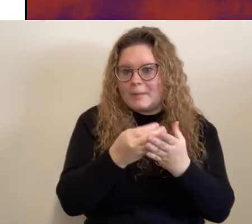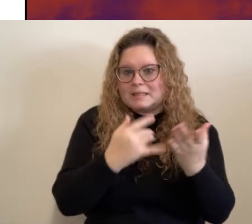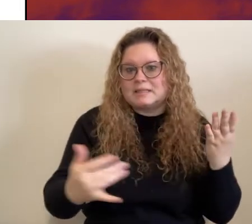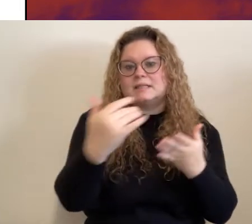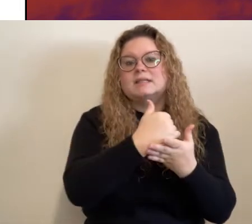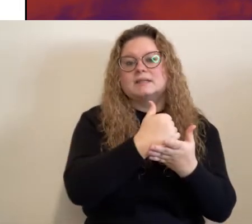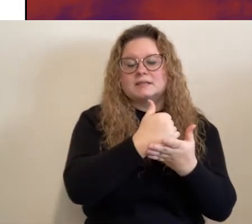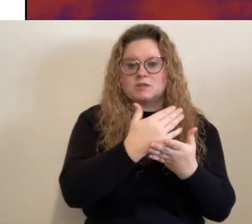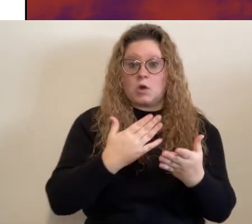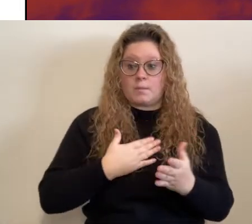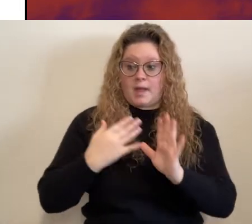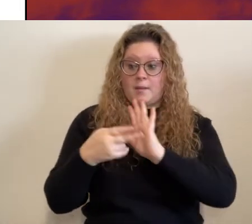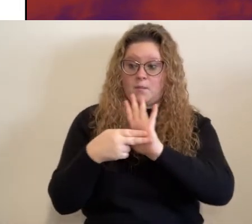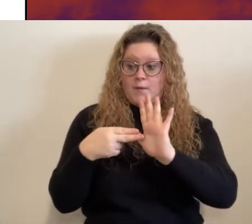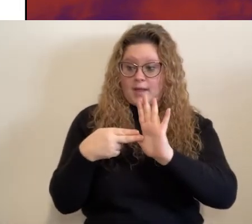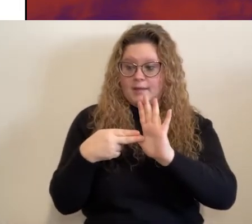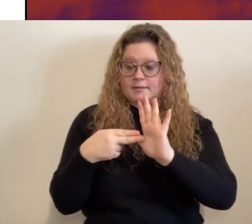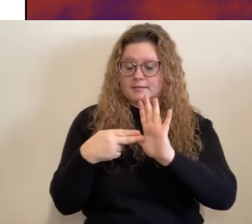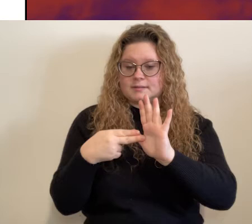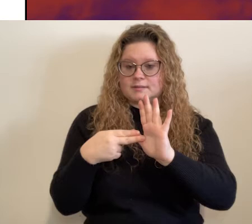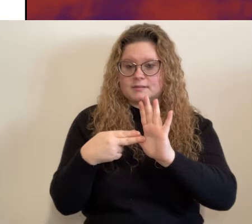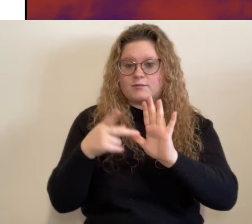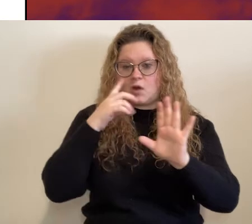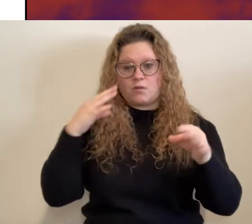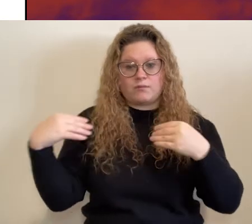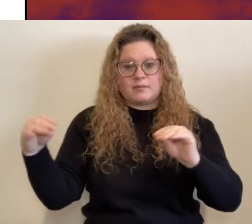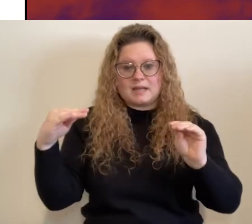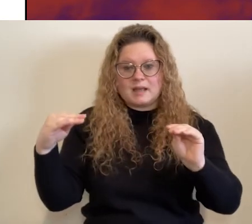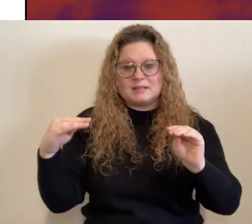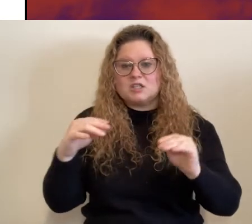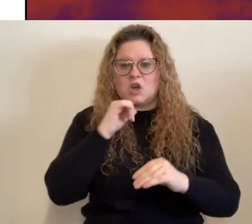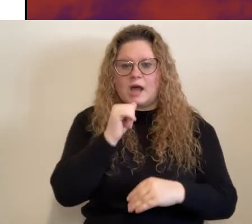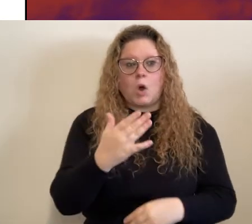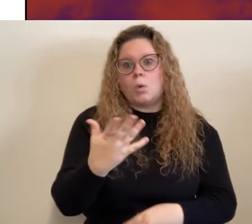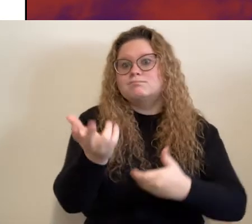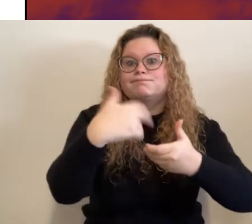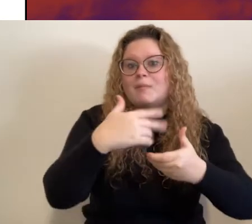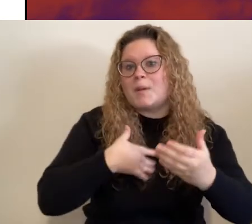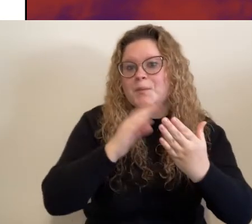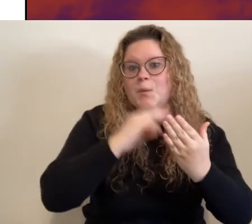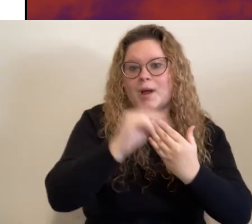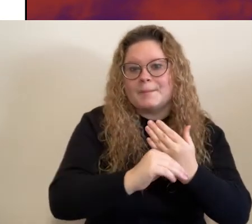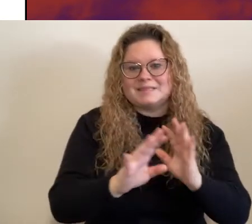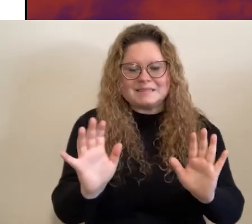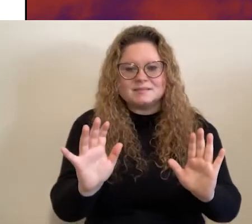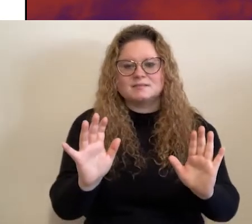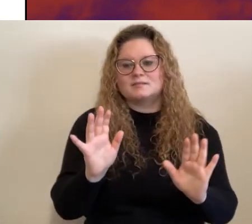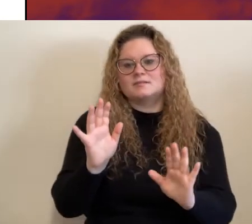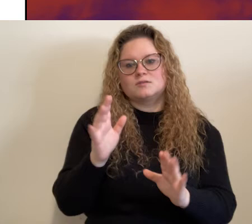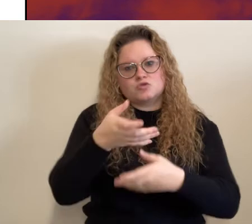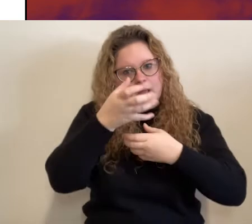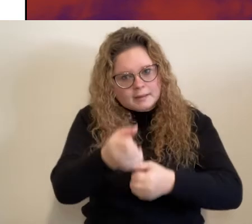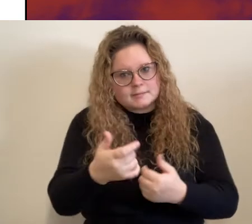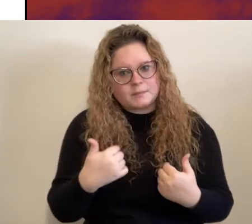brand and the way that I'm positioning on the front line is less like jump in my program and more like lifestyle brand, trusting me